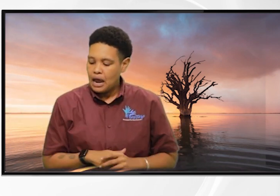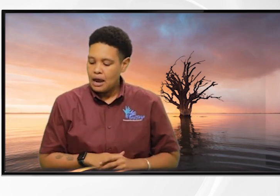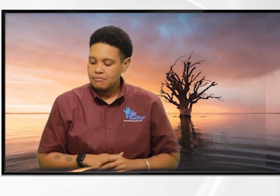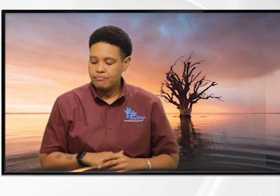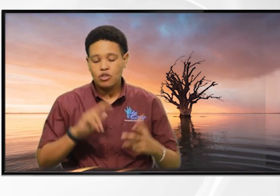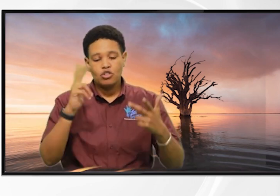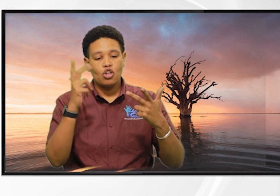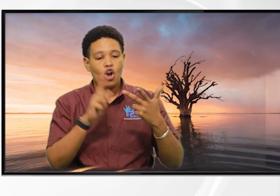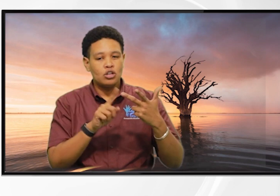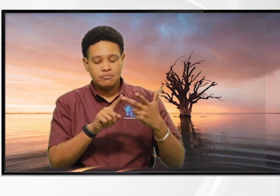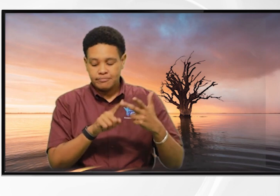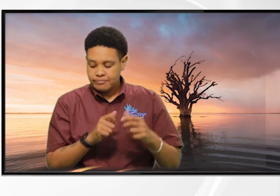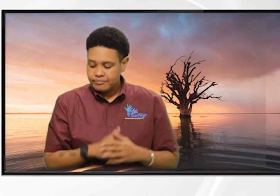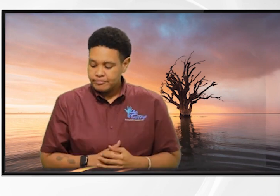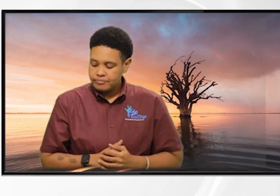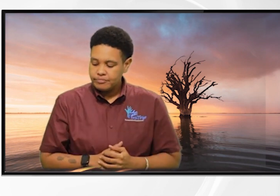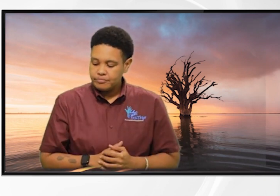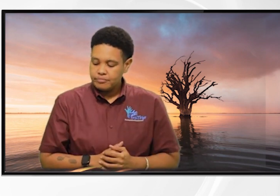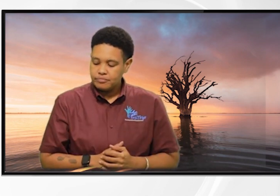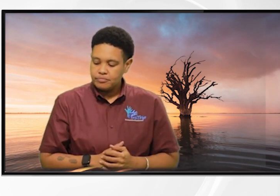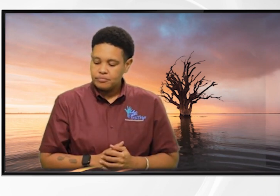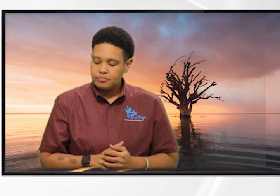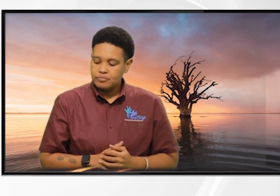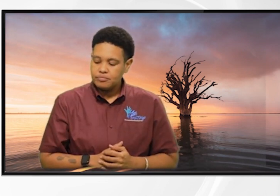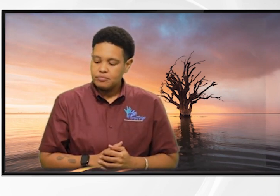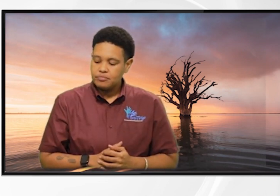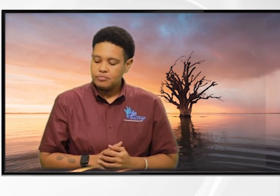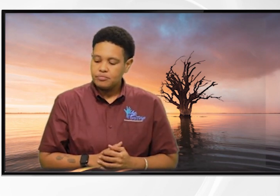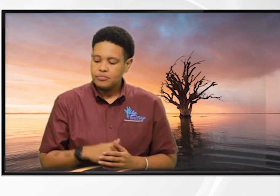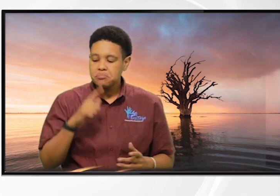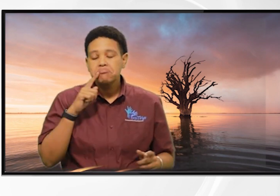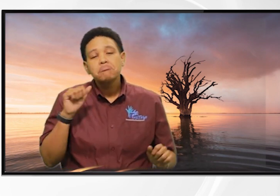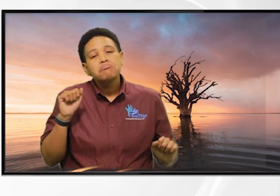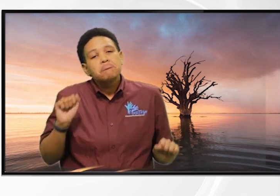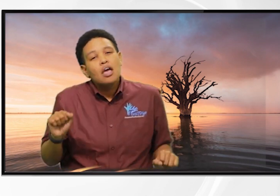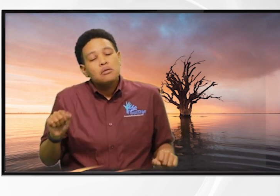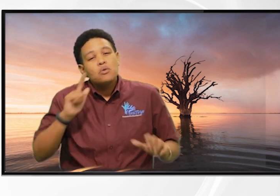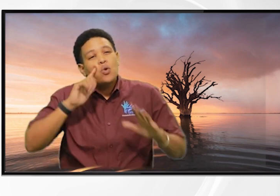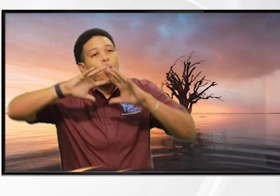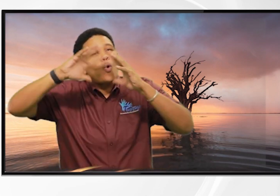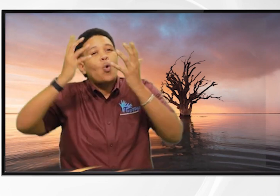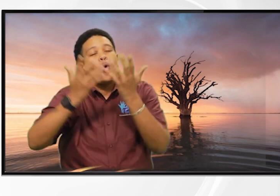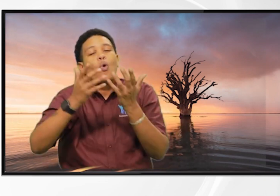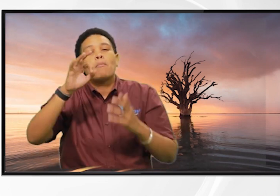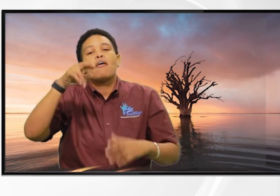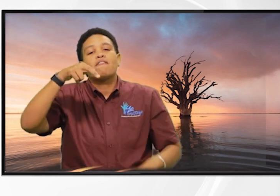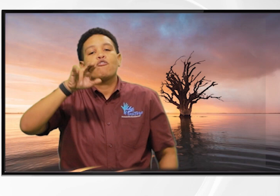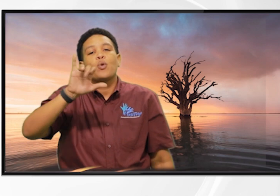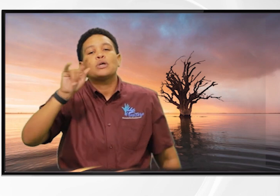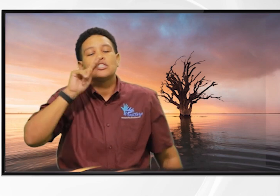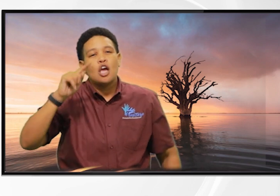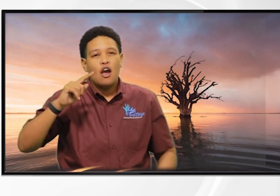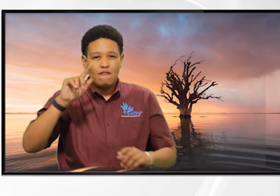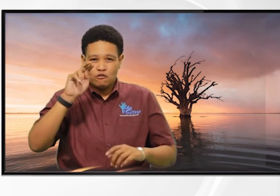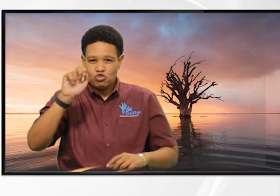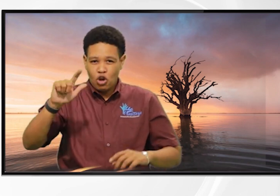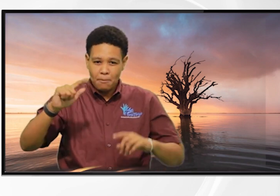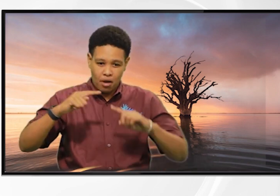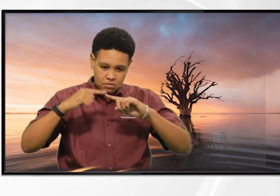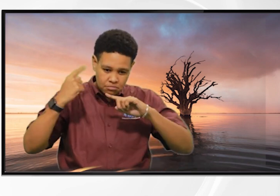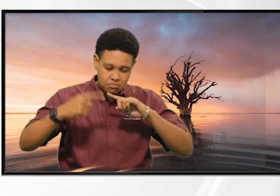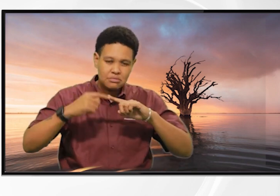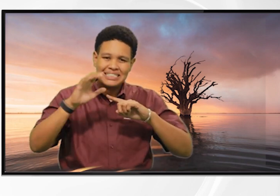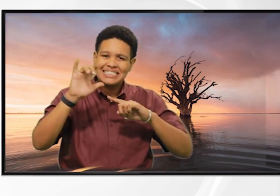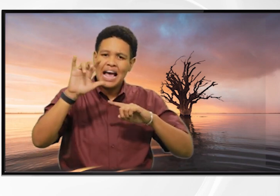Conclusion 3. It is likely that the global frequency of tropical cyclones will either